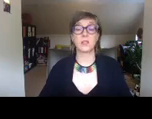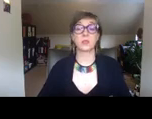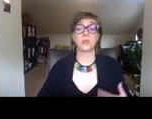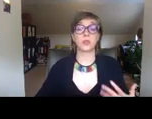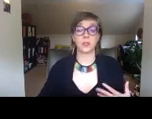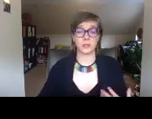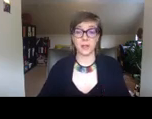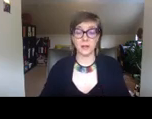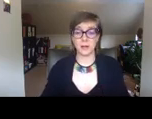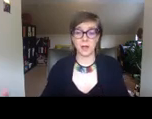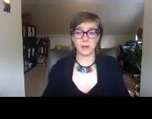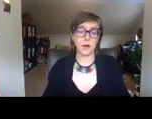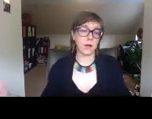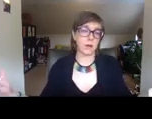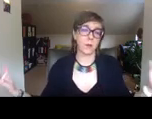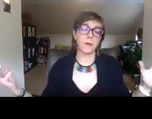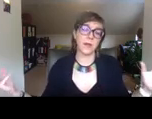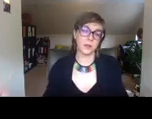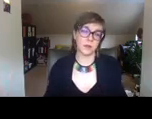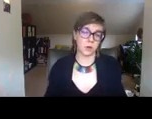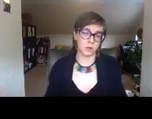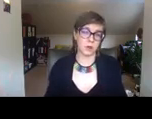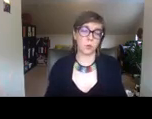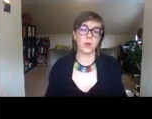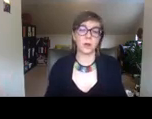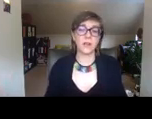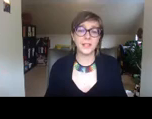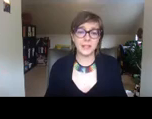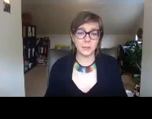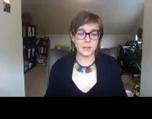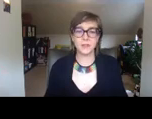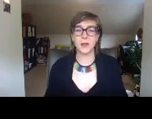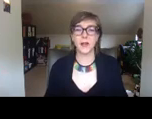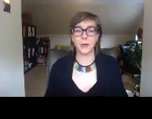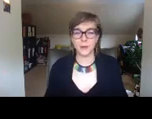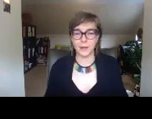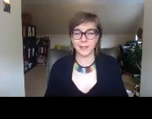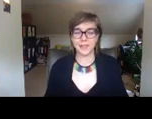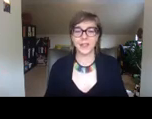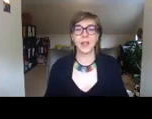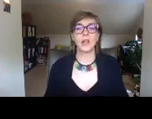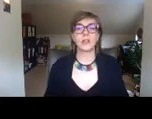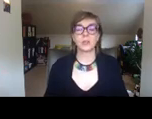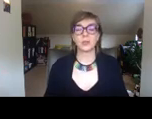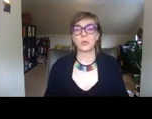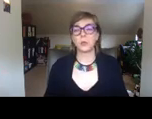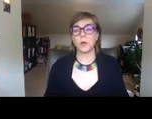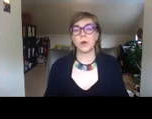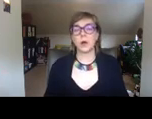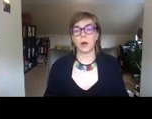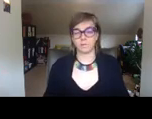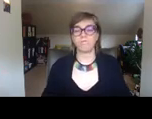those things to a certain extent, and I would imagine that all of us are working on a daily basis, on an hourly basis,